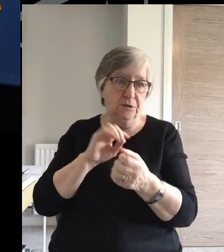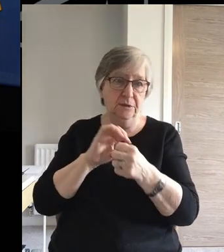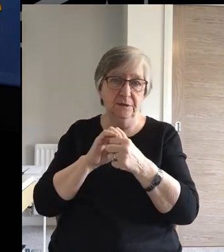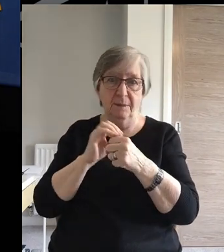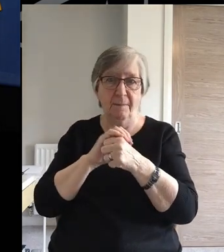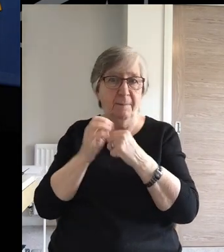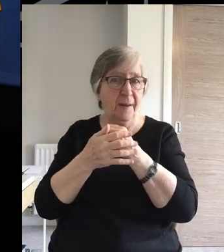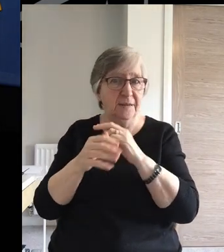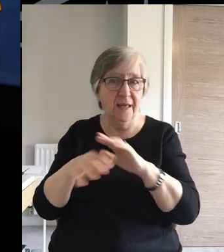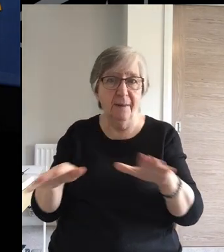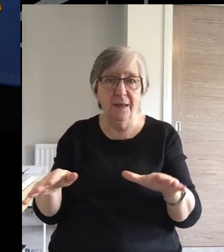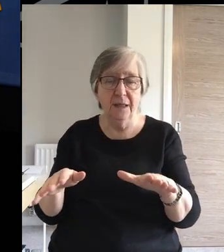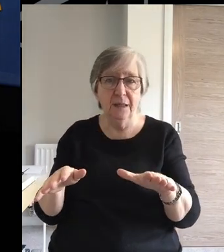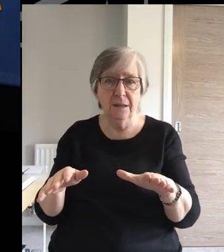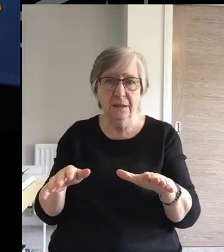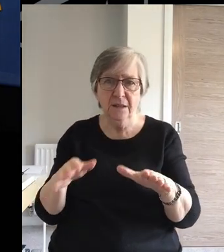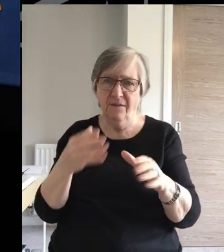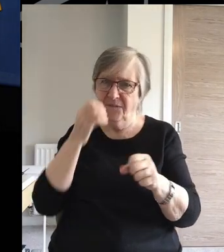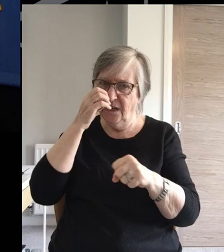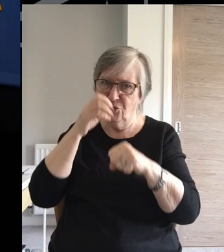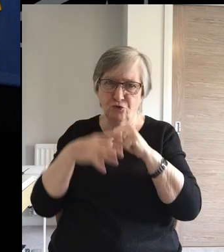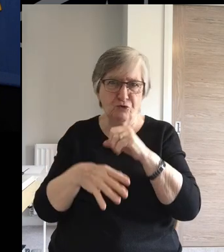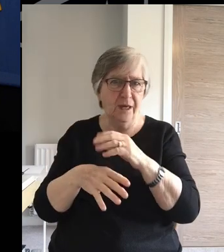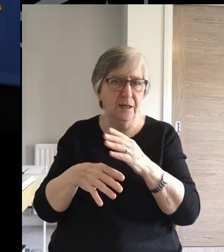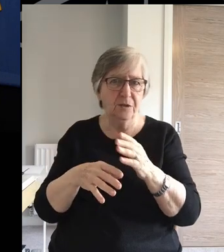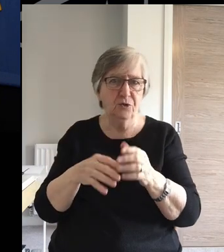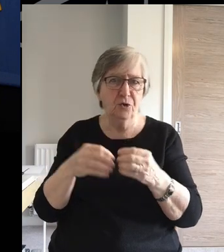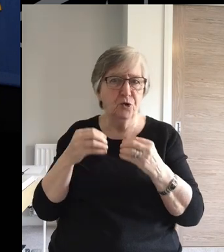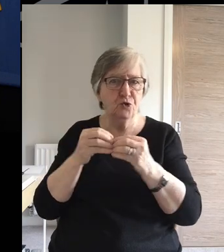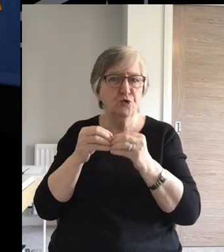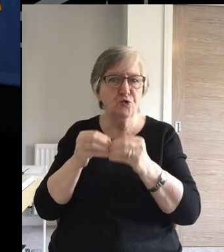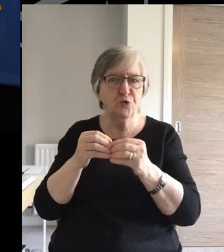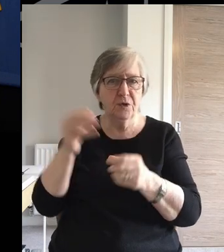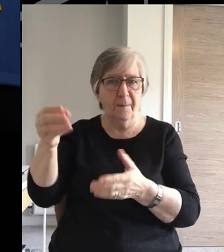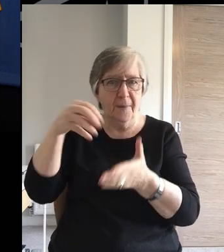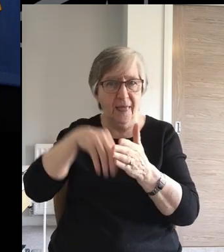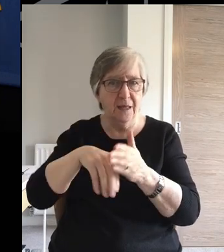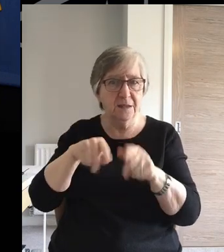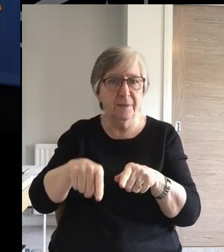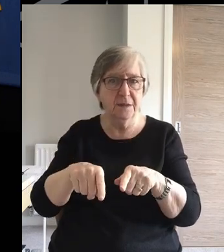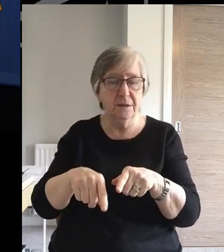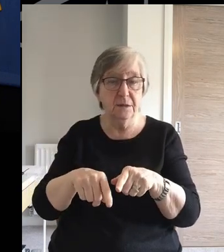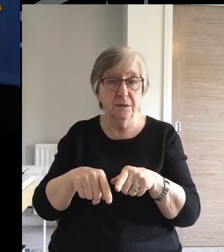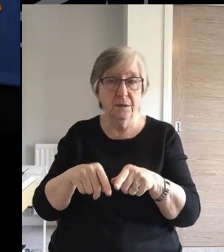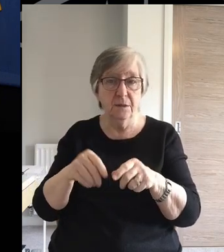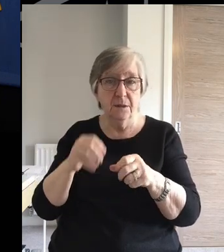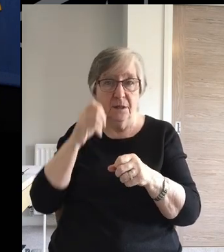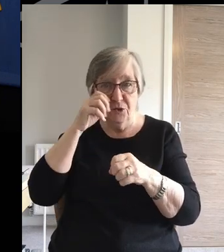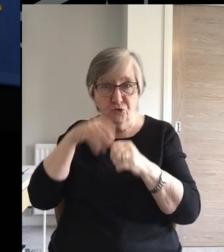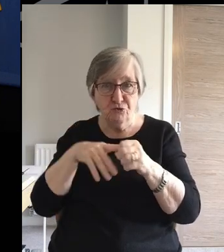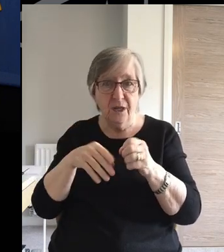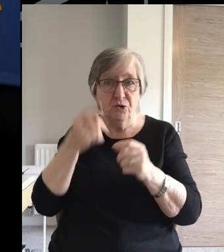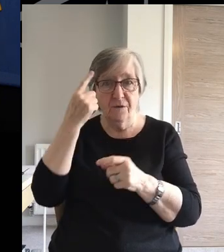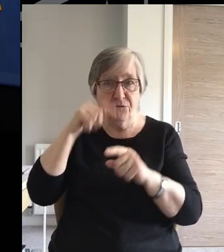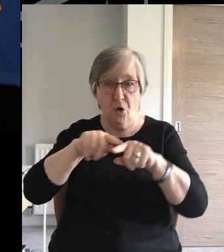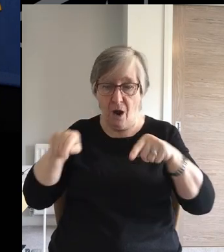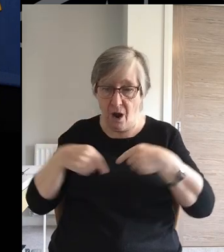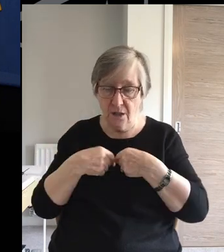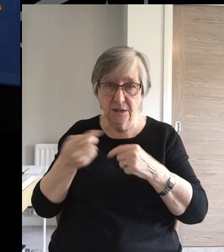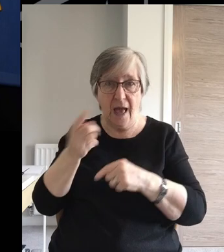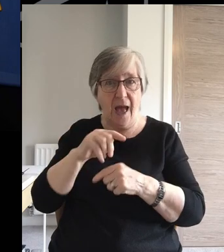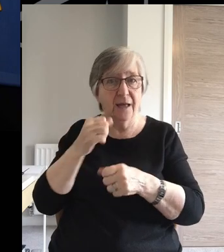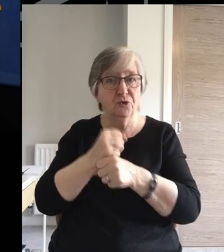the pandemic that it's been a very unusual student placement it's been very unusual for George, it's been very unusual for